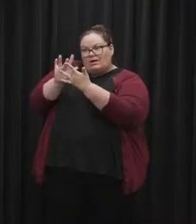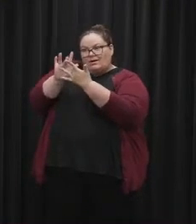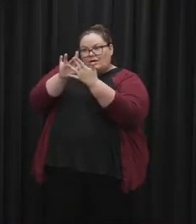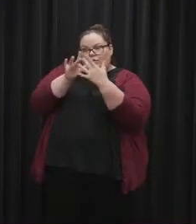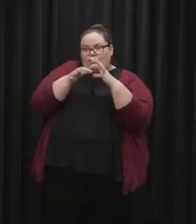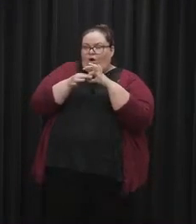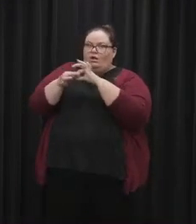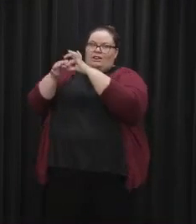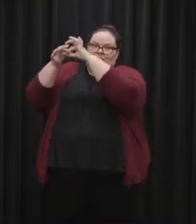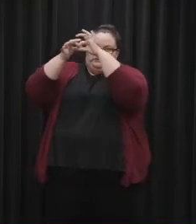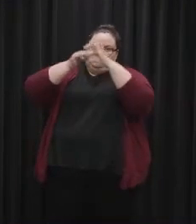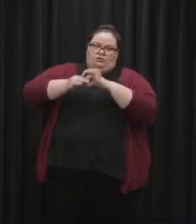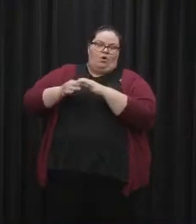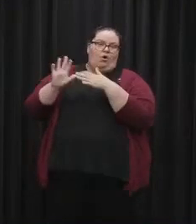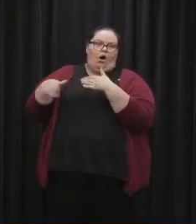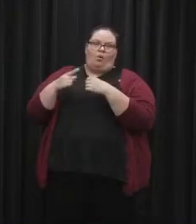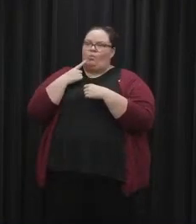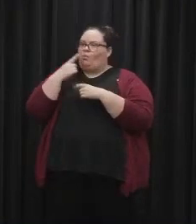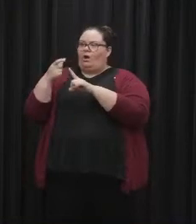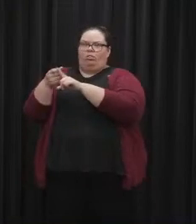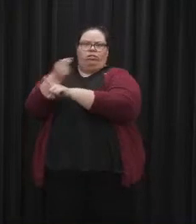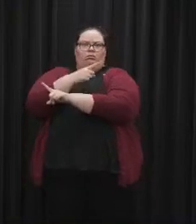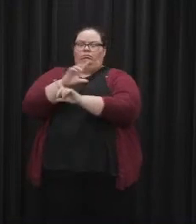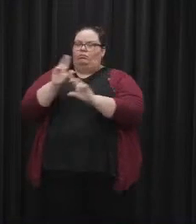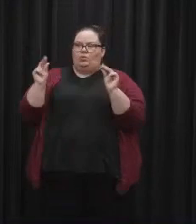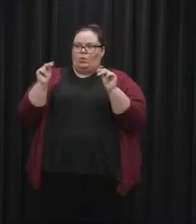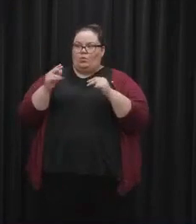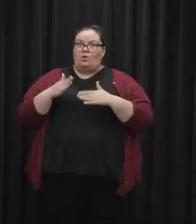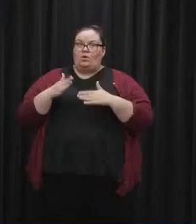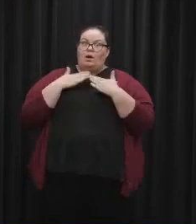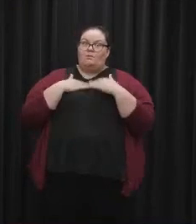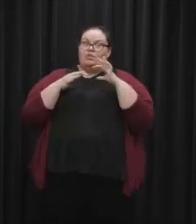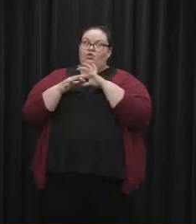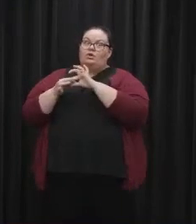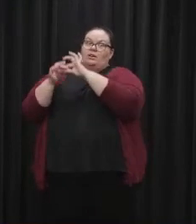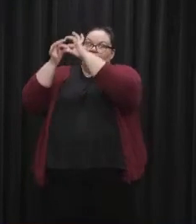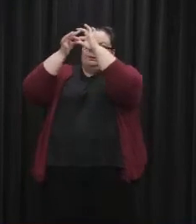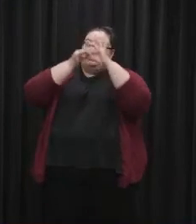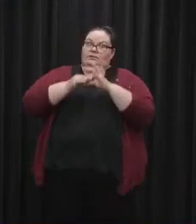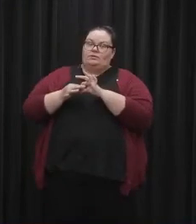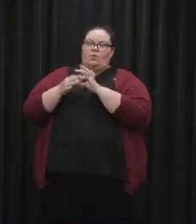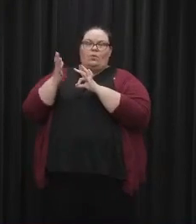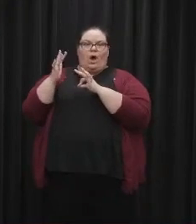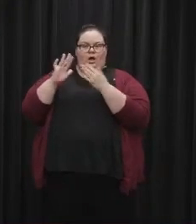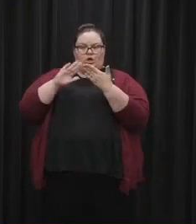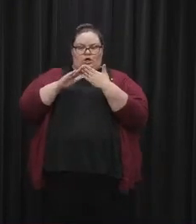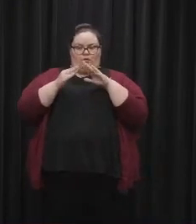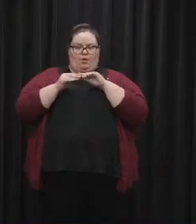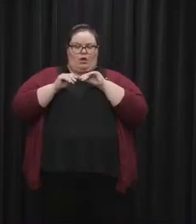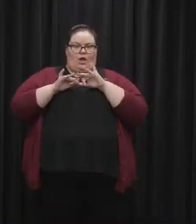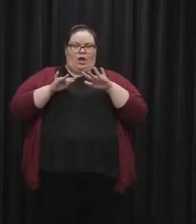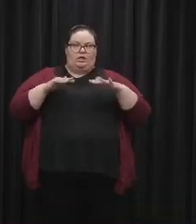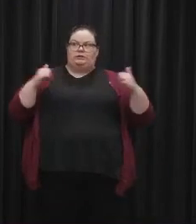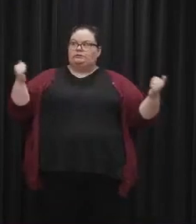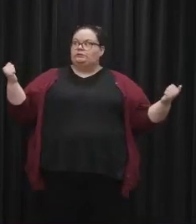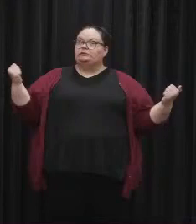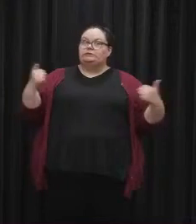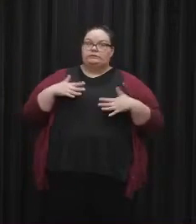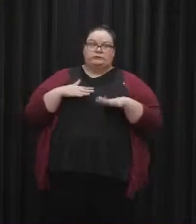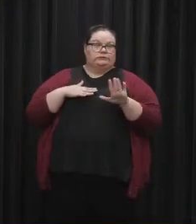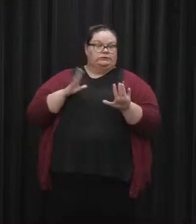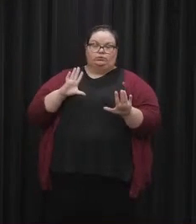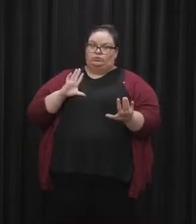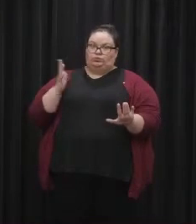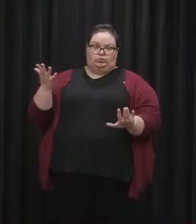cases are linked, and so we are very grateful for that because, as you know, community transmission is the thing that we dread the